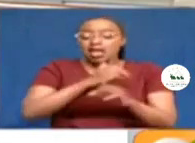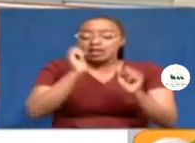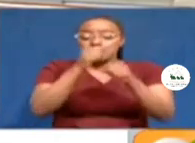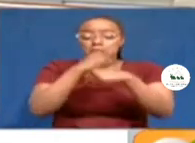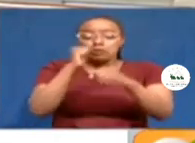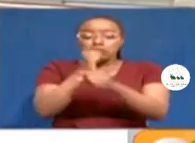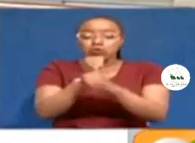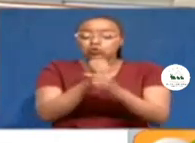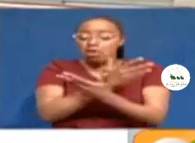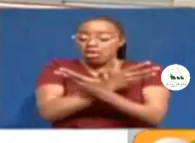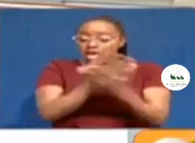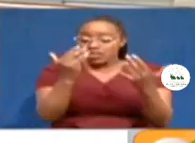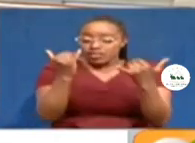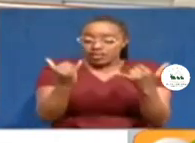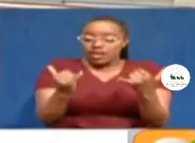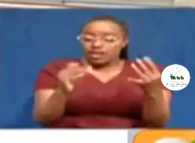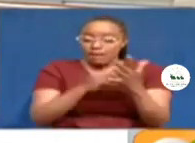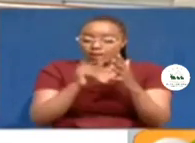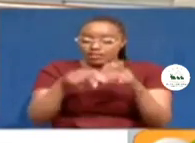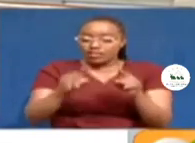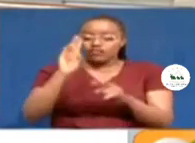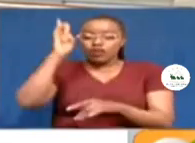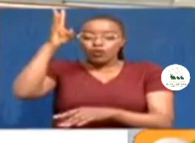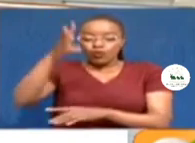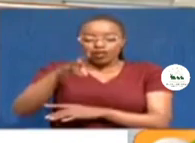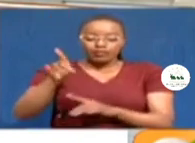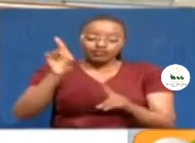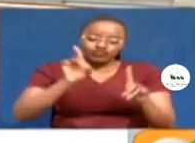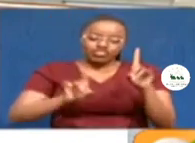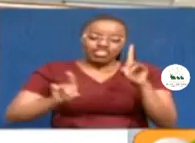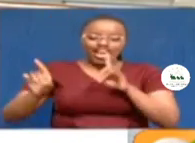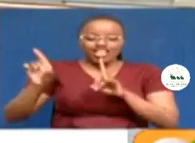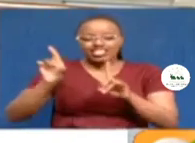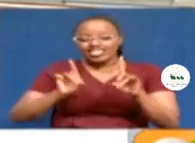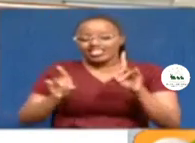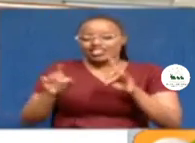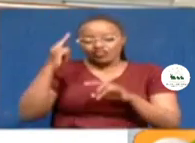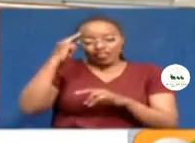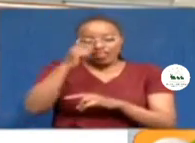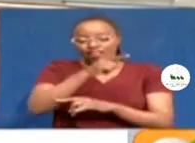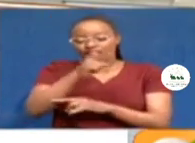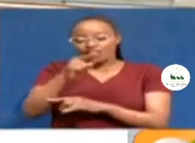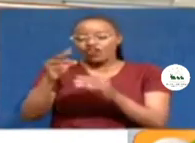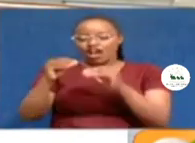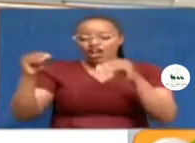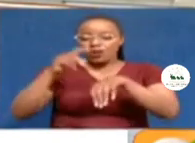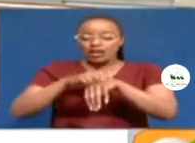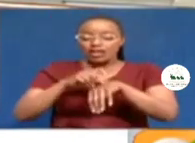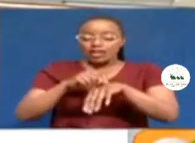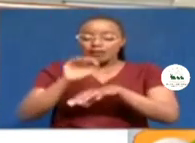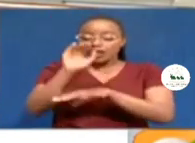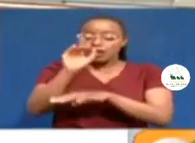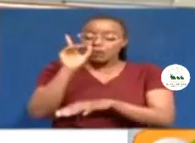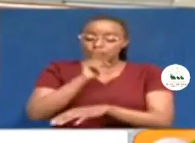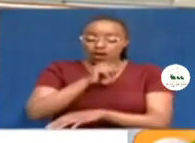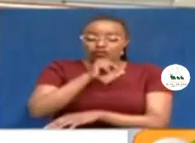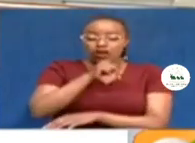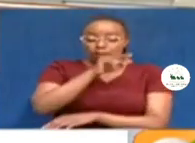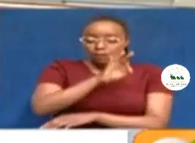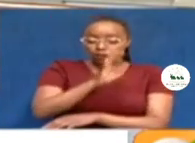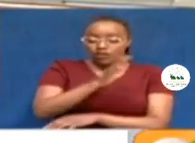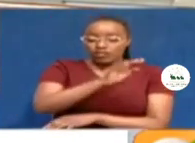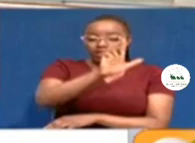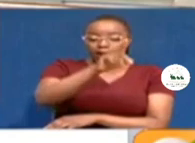able to do. So he will be dancing around them for quite some time. And you asked Professor